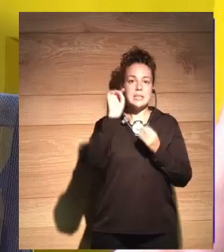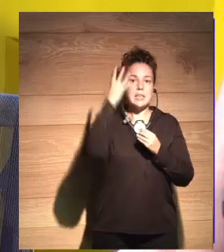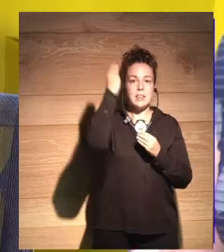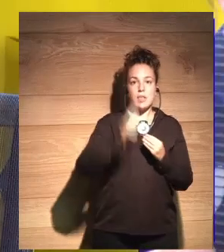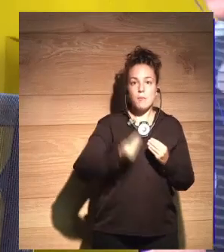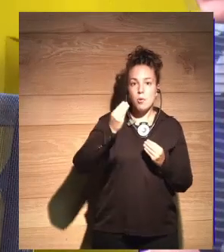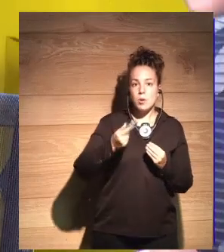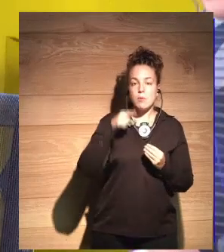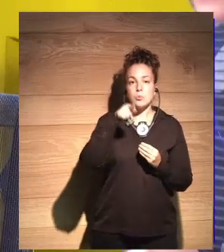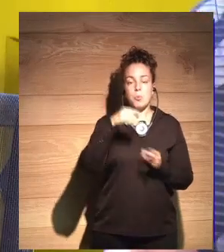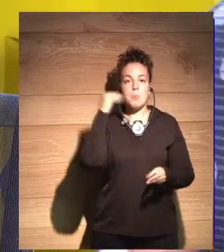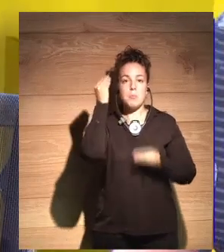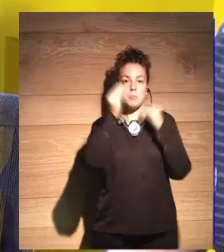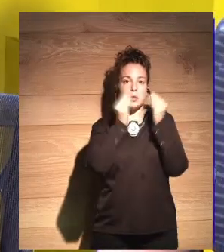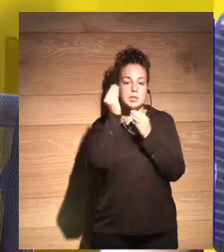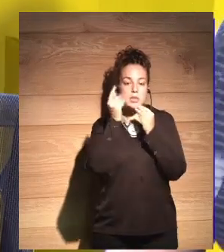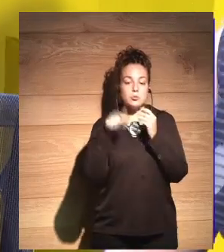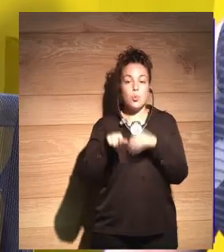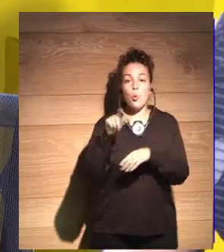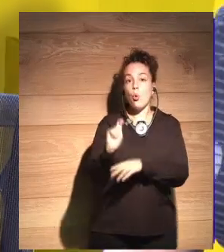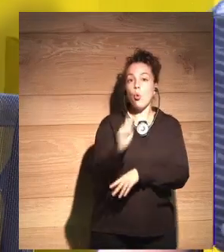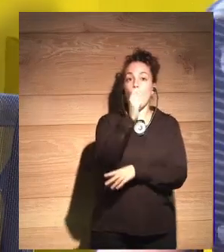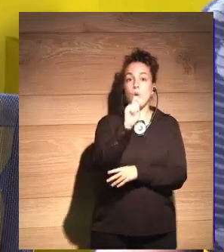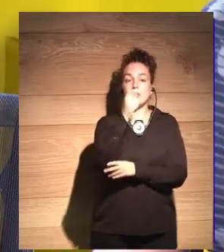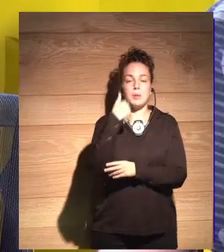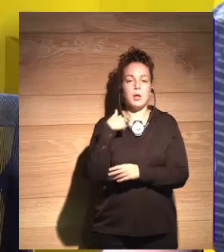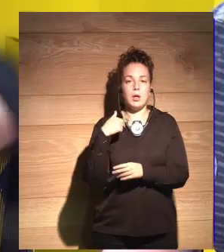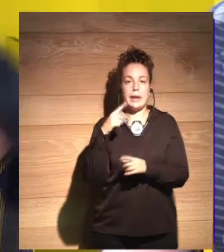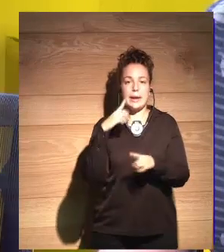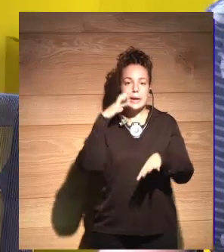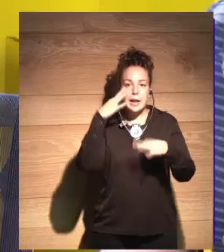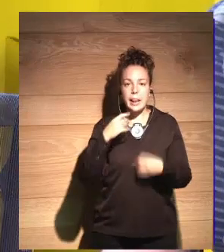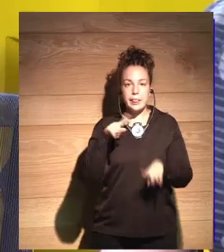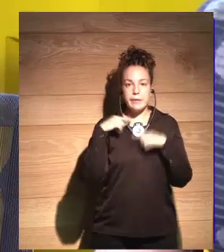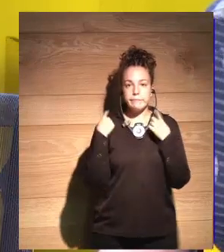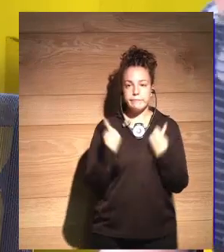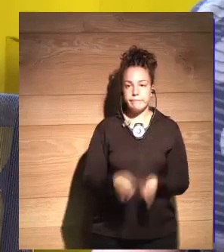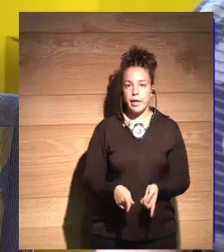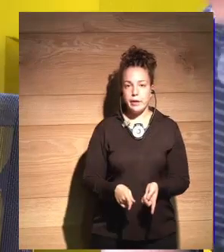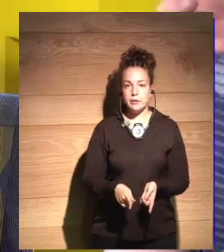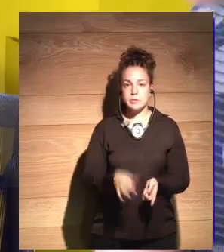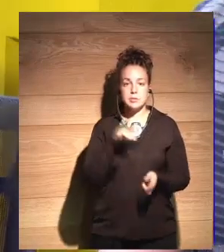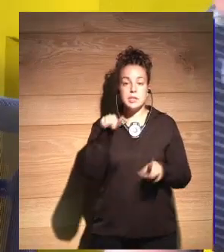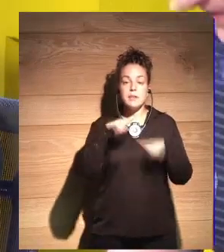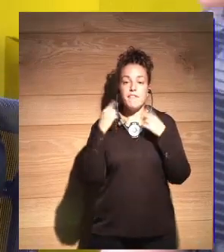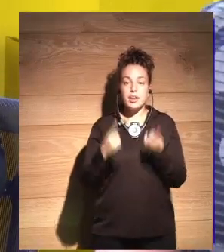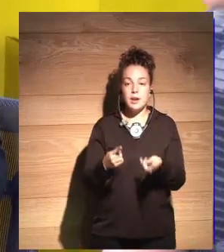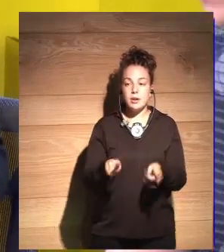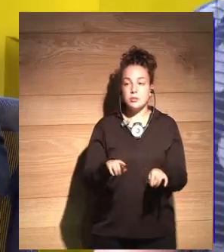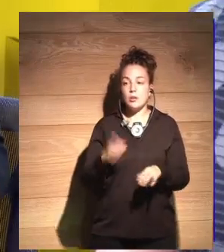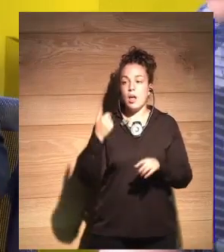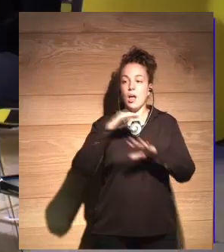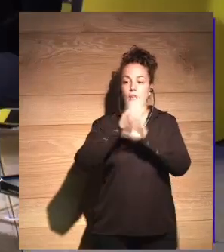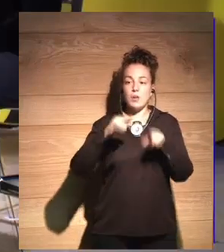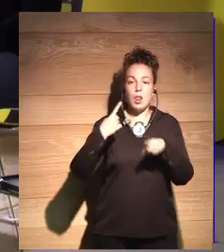hit it, and you've actually failed. And it's about the failure to lead you to another. And people are very, very afraid of